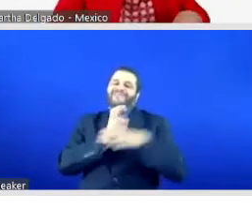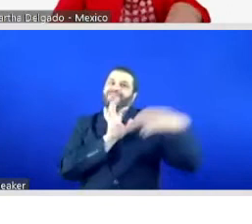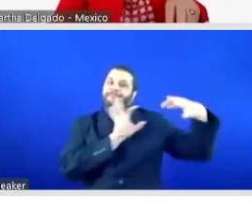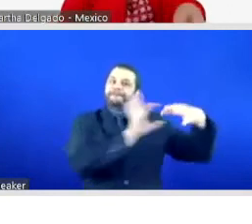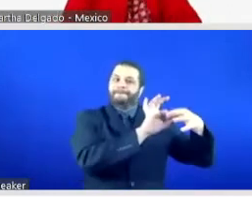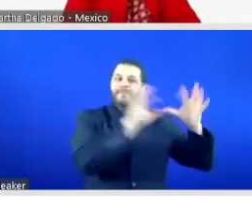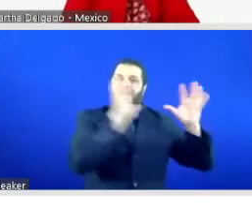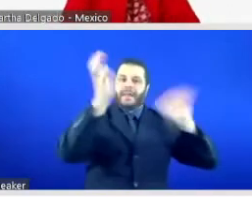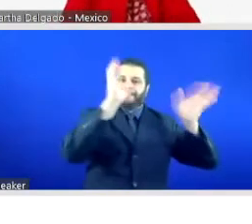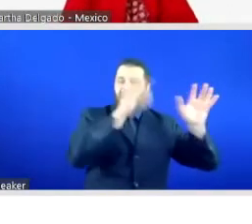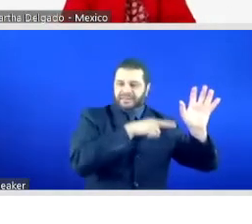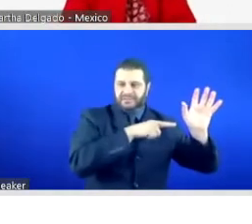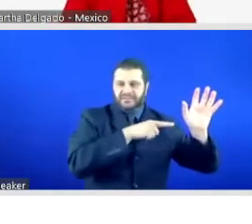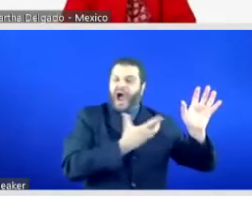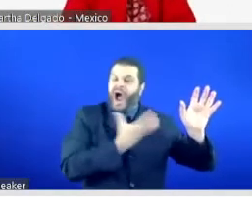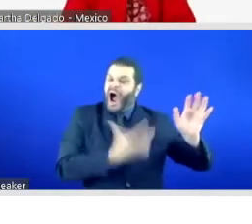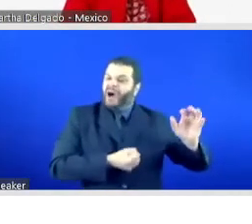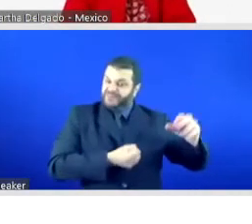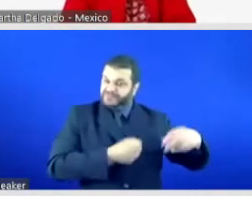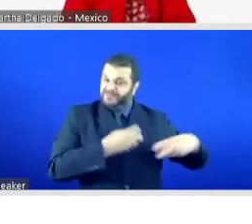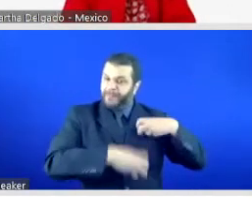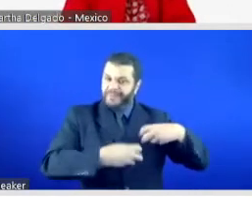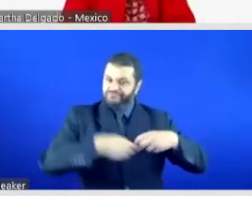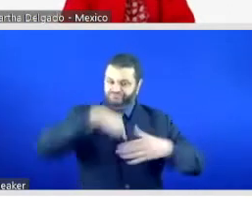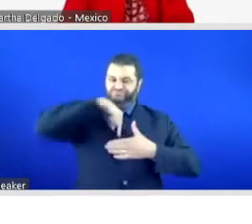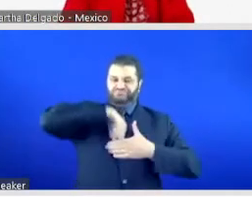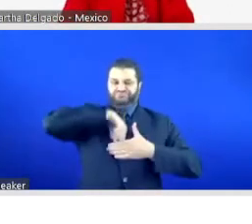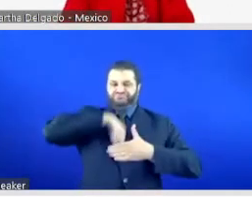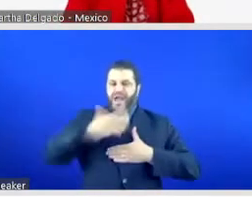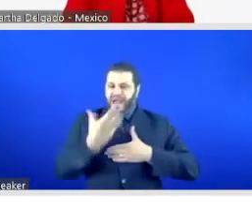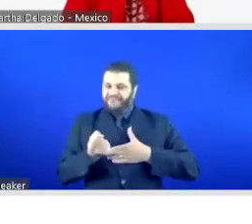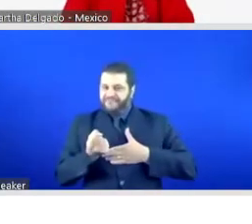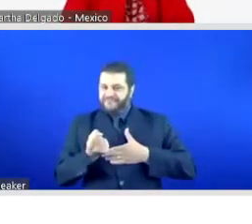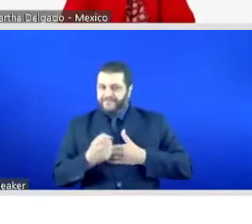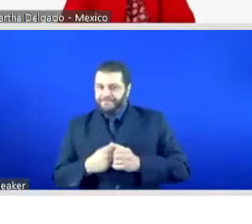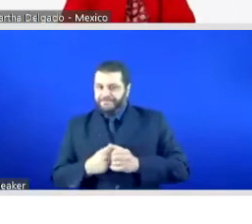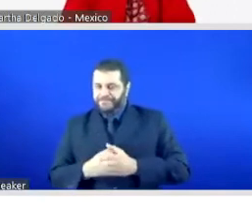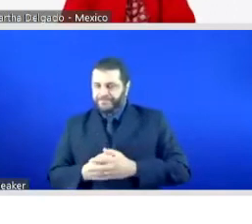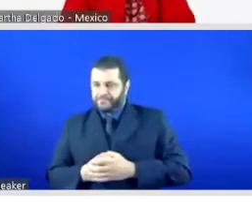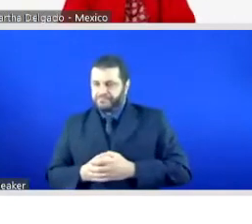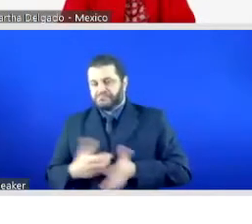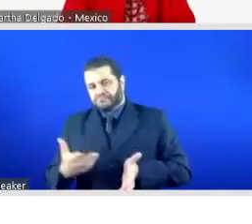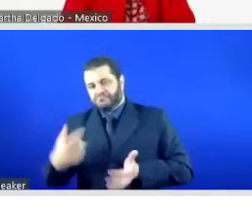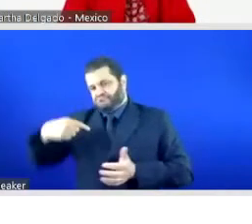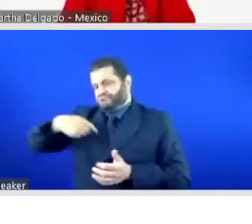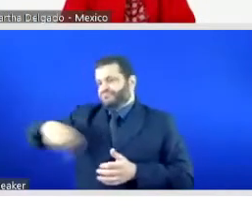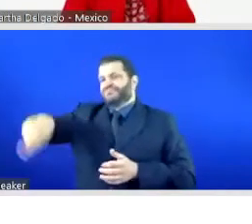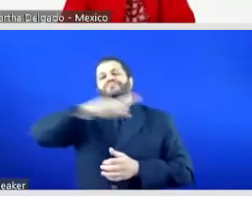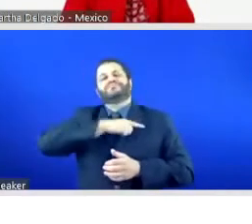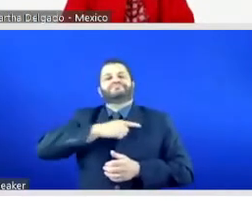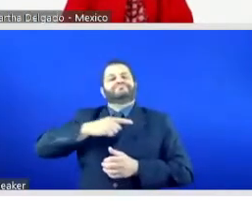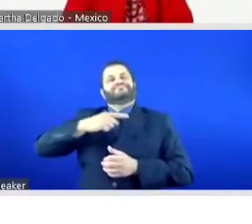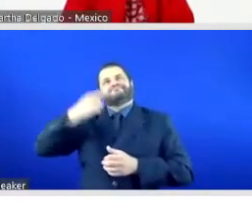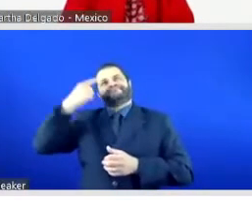has been hitting us for long, the only solution was to try and work together, listen to each other, and give each